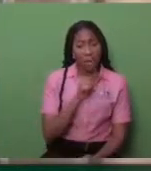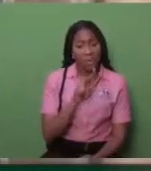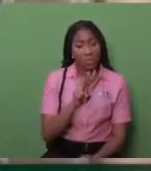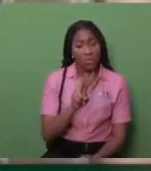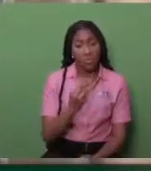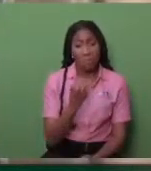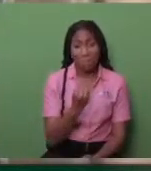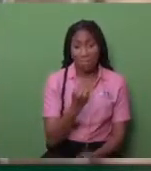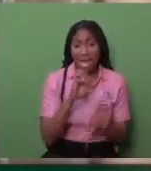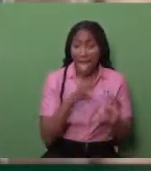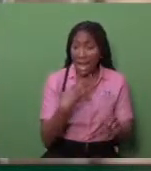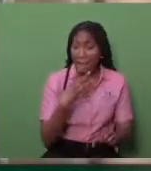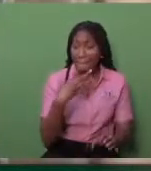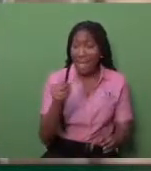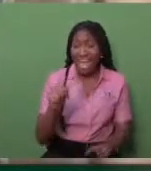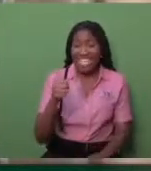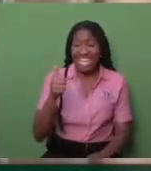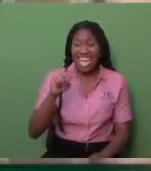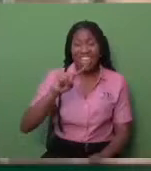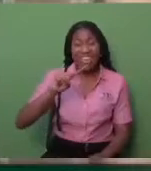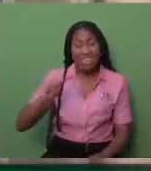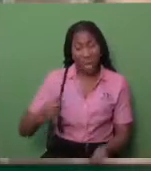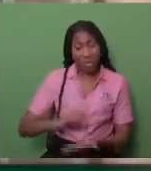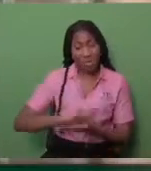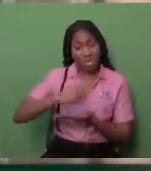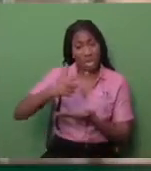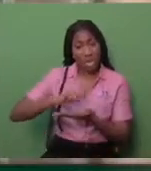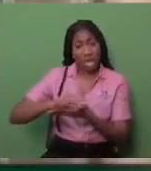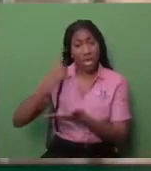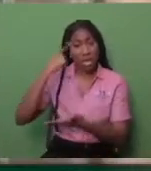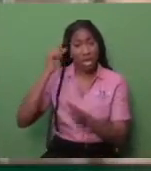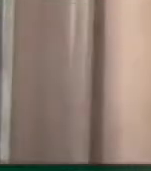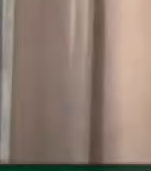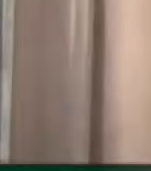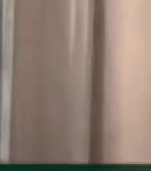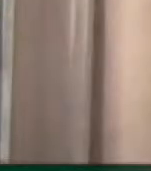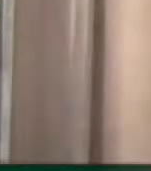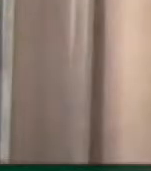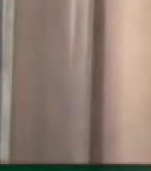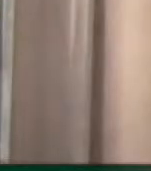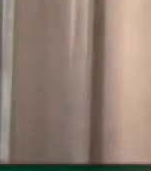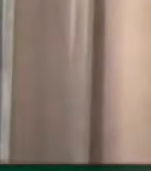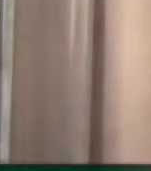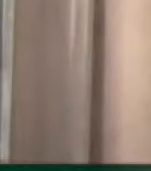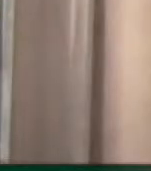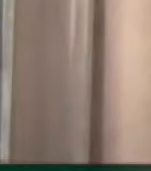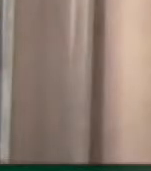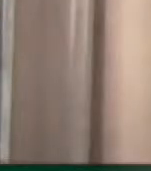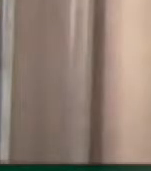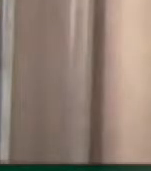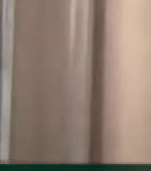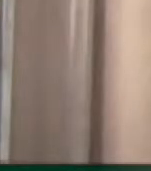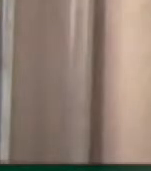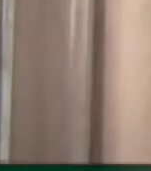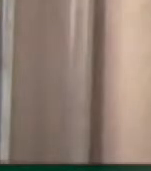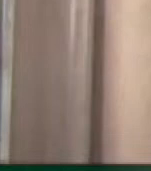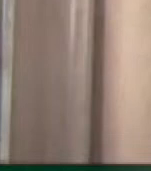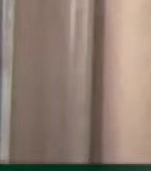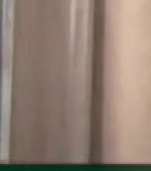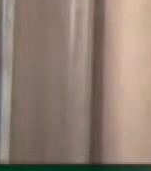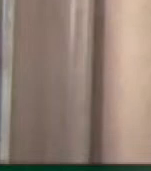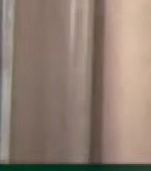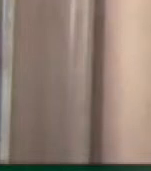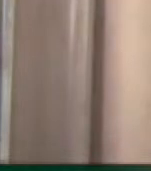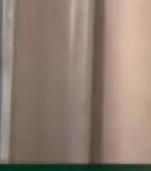10,000 devices. 10,000 devices. We were told that there are over 60,000 children still without